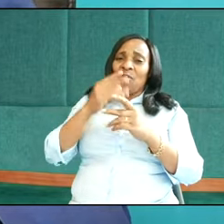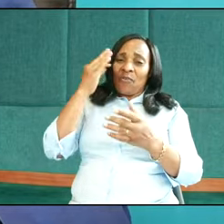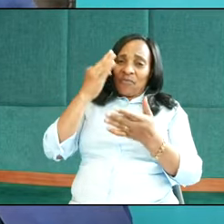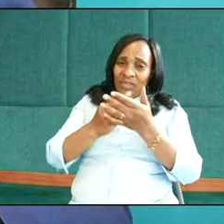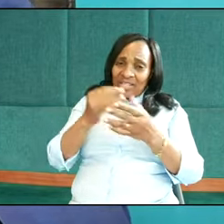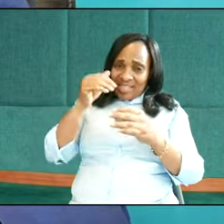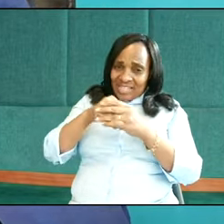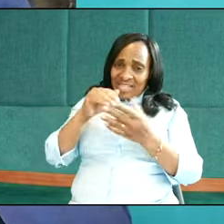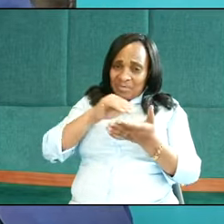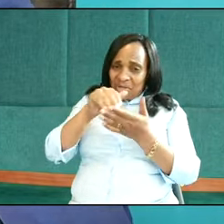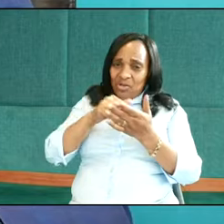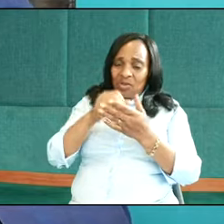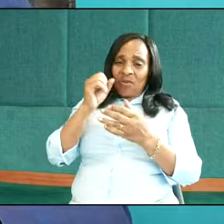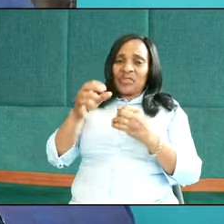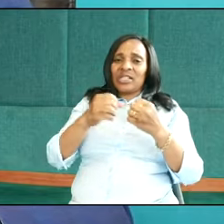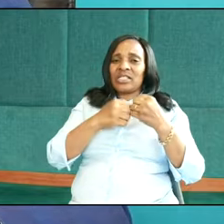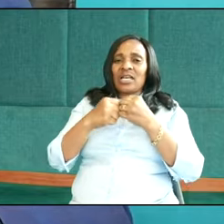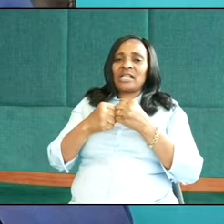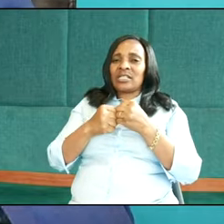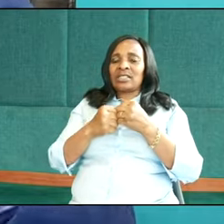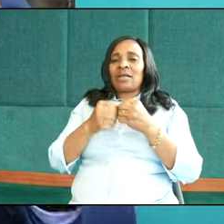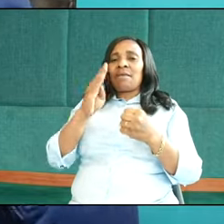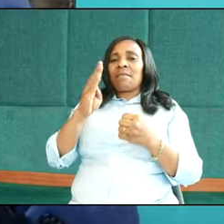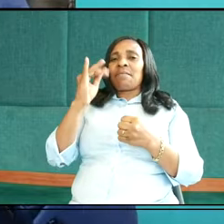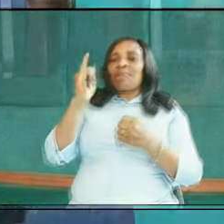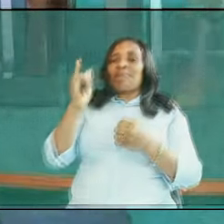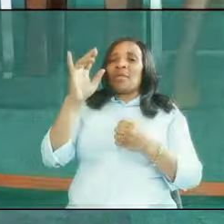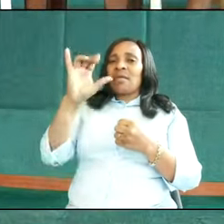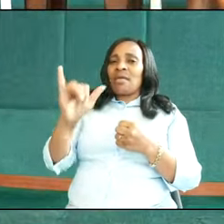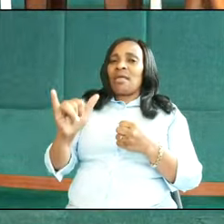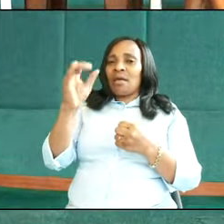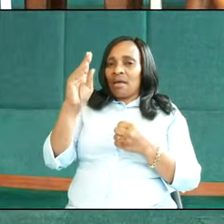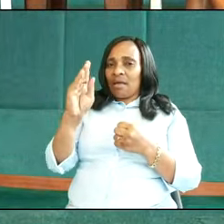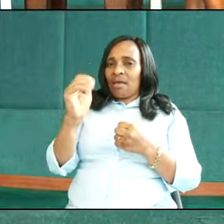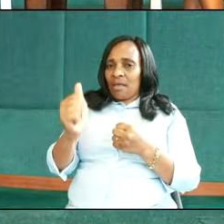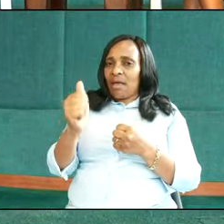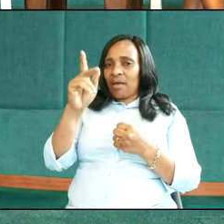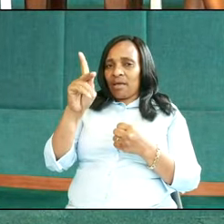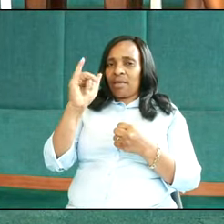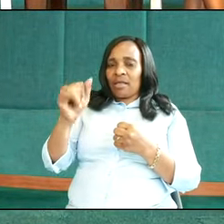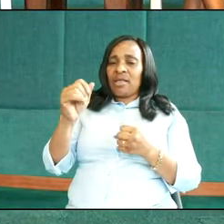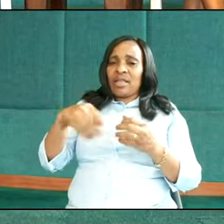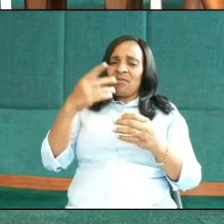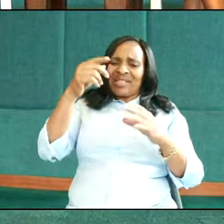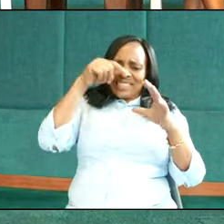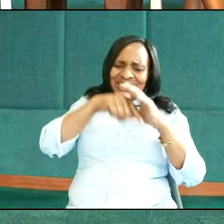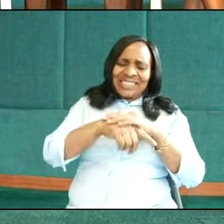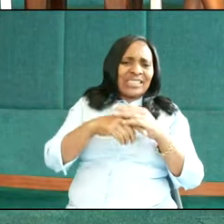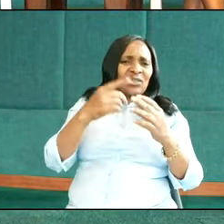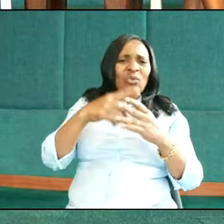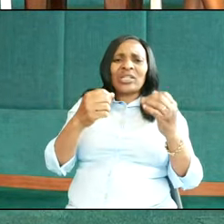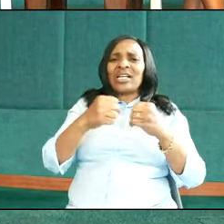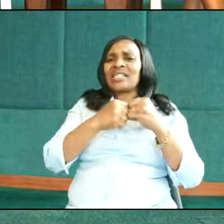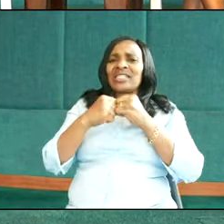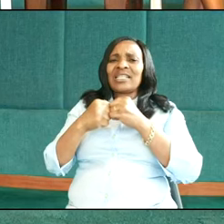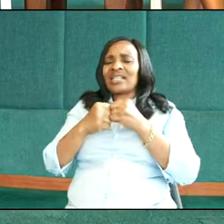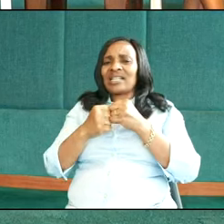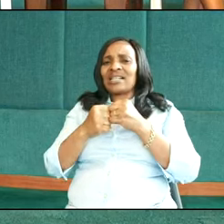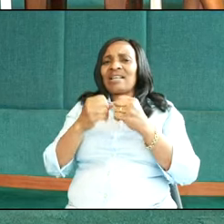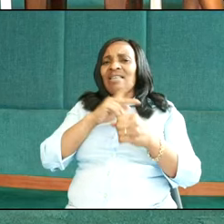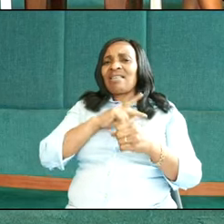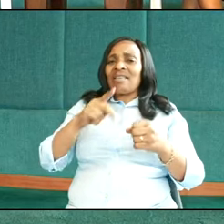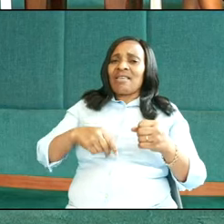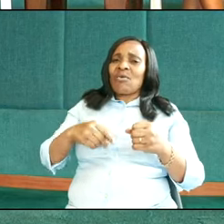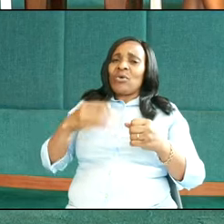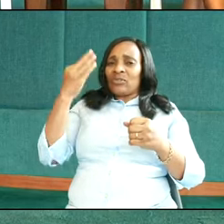challenges. So perhaps maybe I just want to invite Biaki just to take us into the story and give us some insight on these challenges that King Arthur was facing.